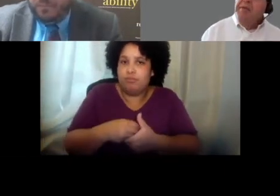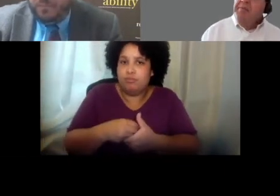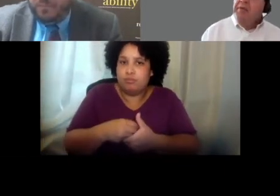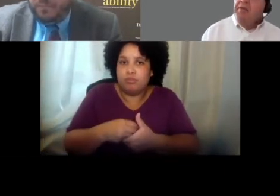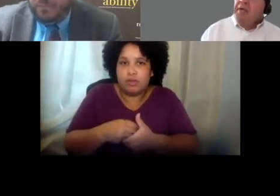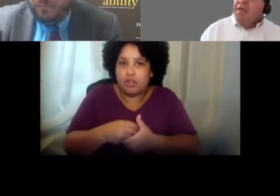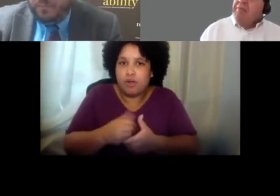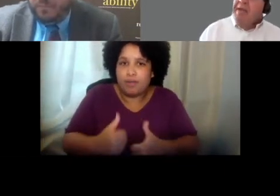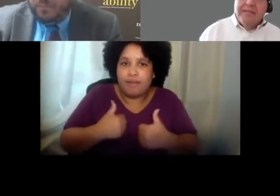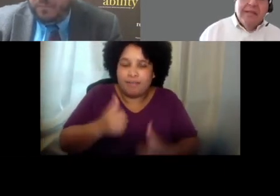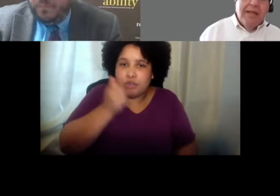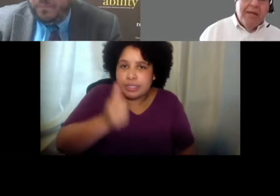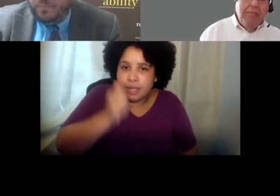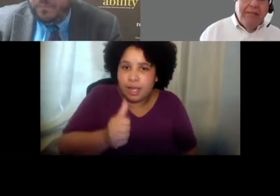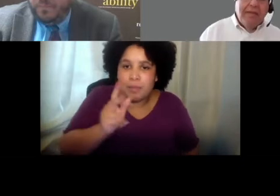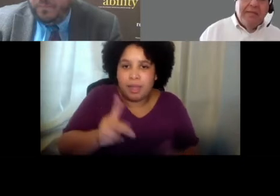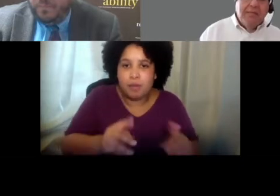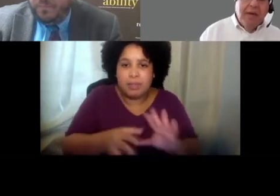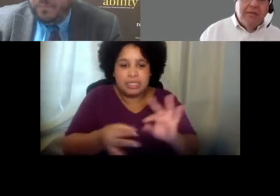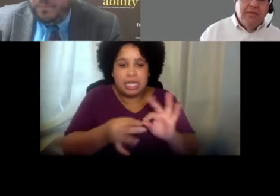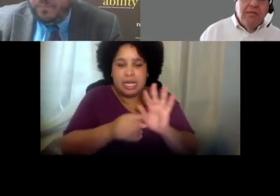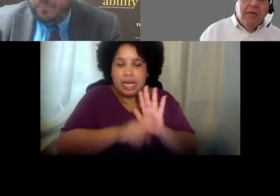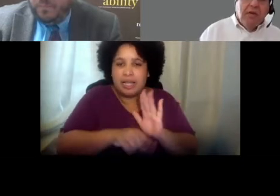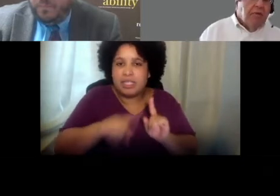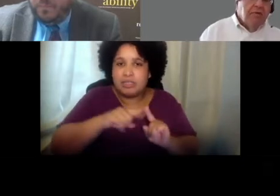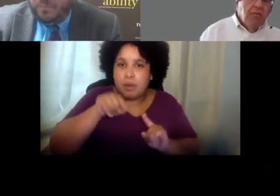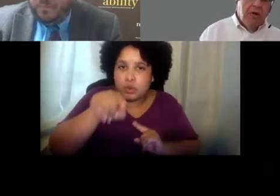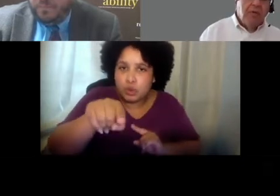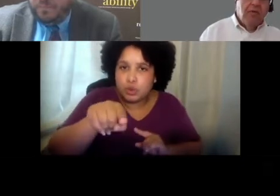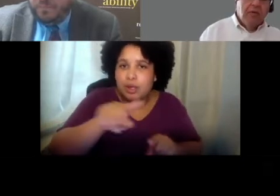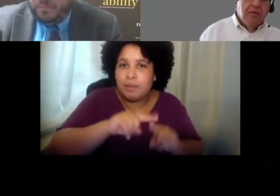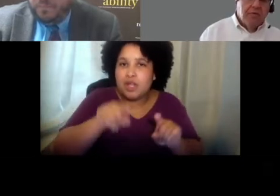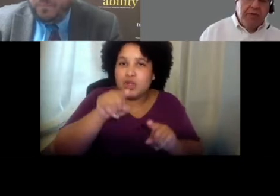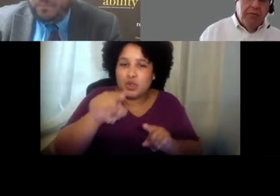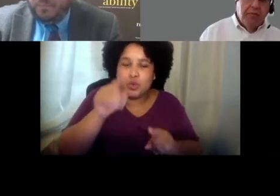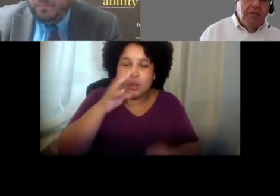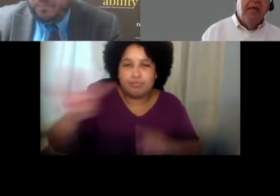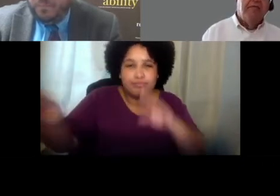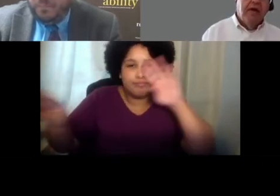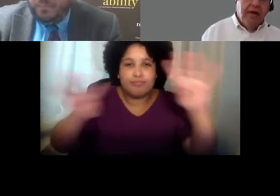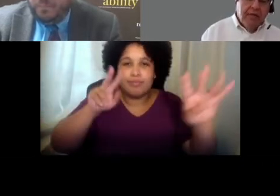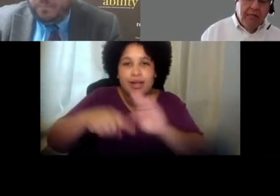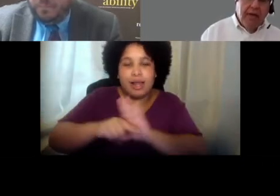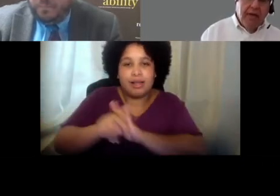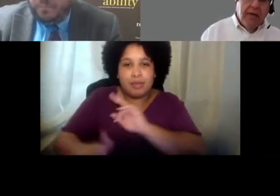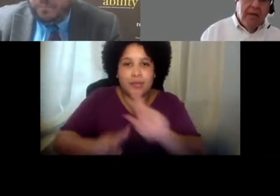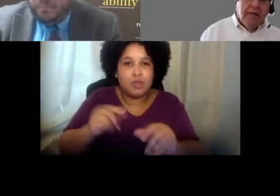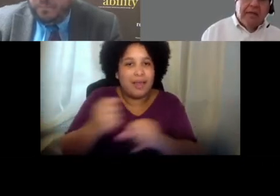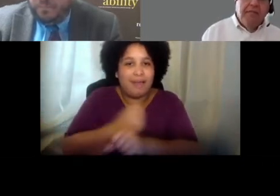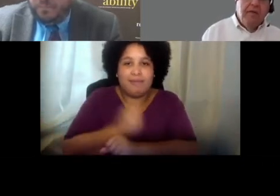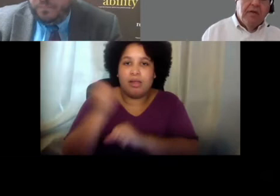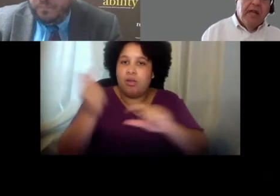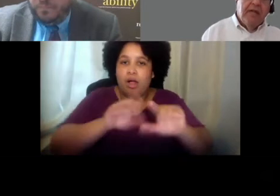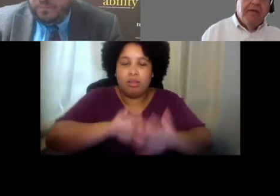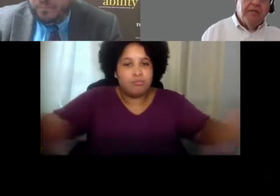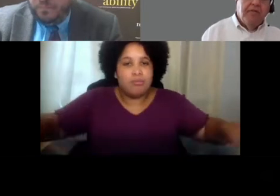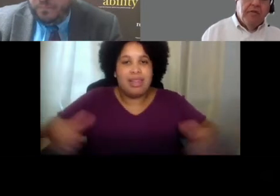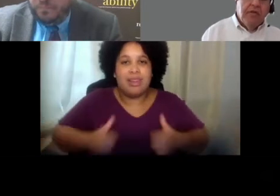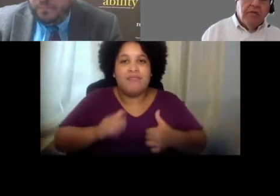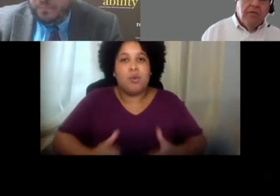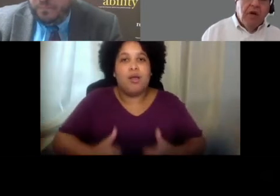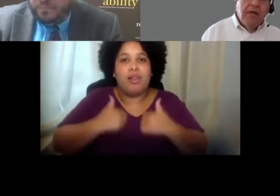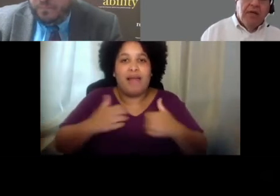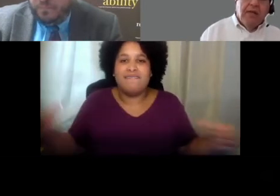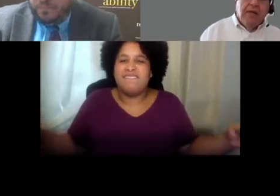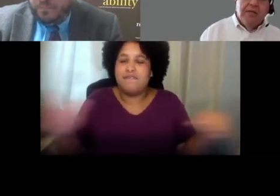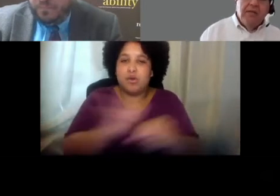lot of people may say a lot of bad things about you, but you want to ignore those people. You can't fight everybody. Live your life as fully